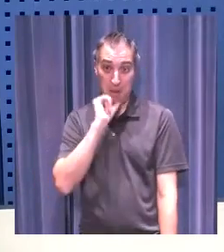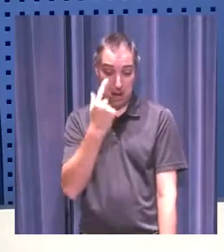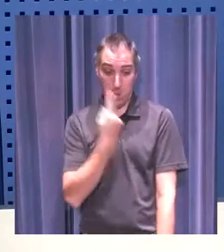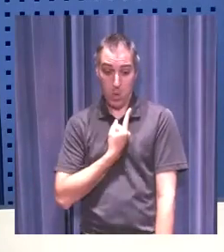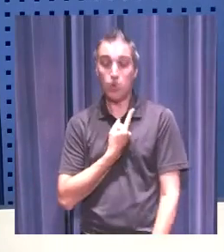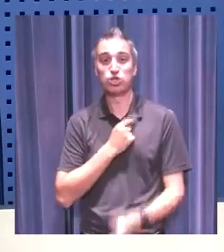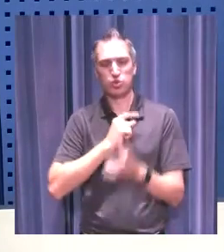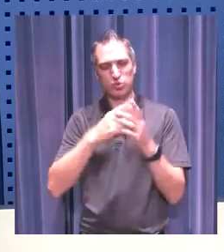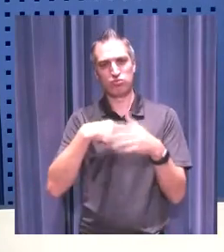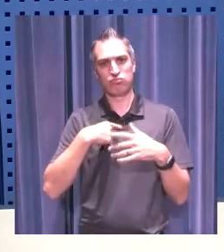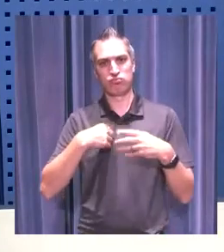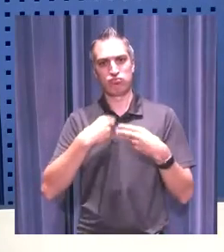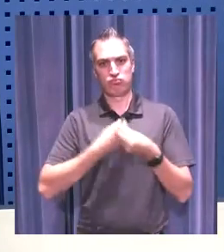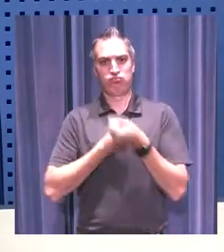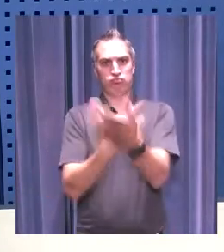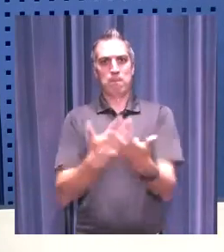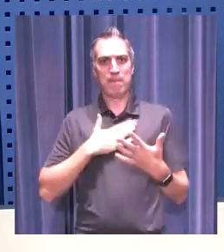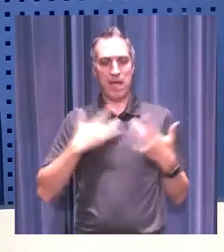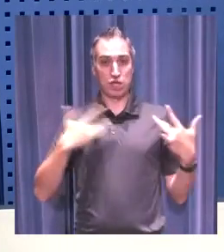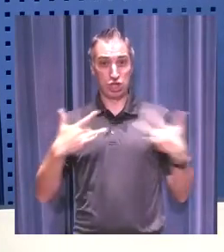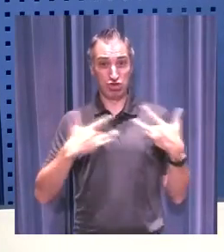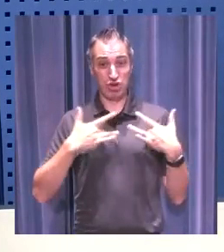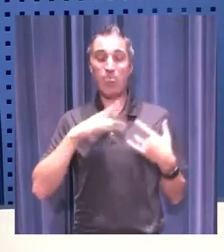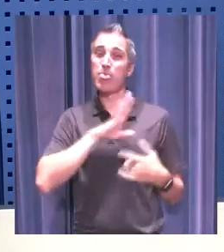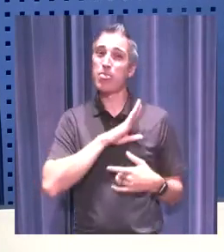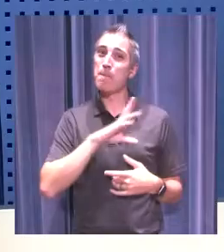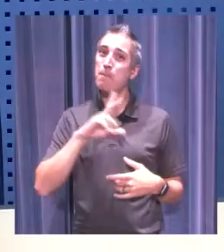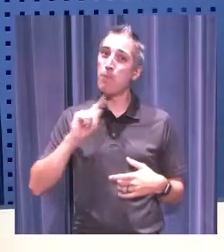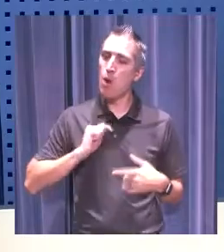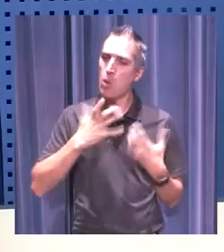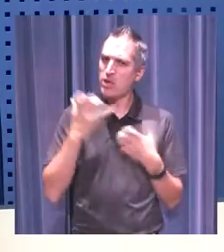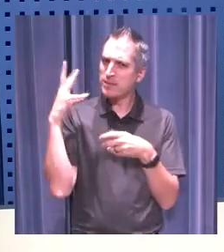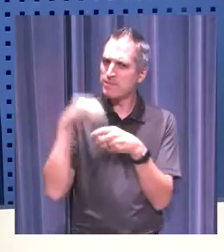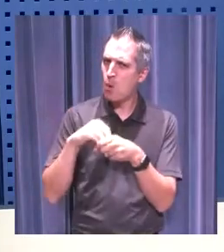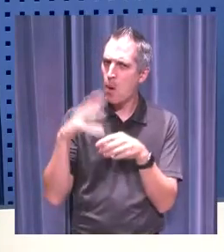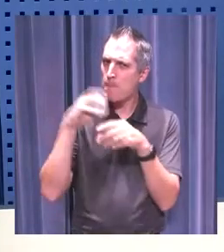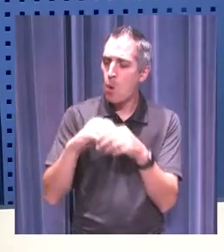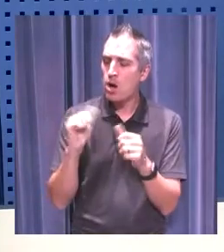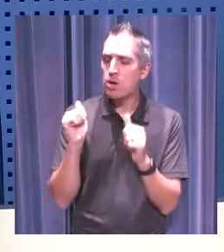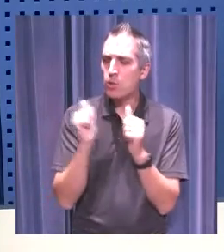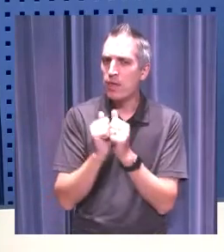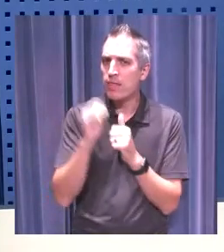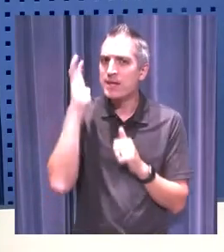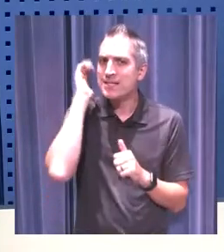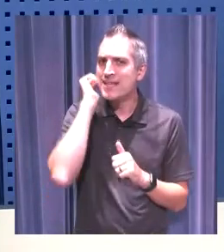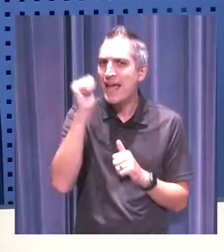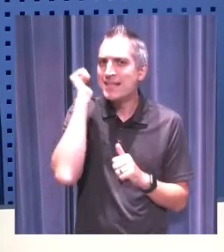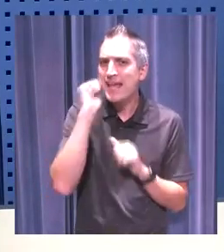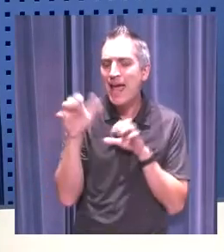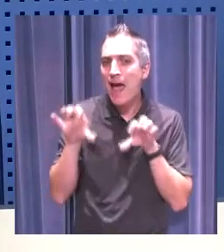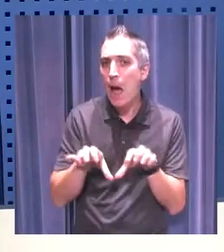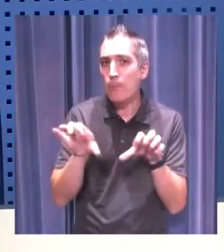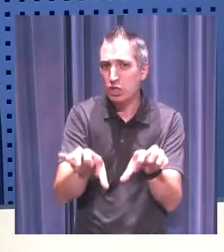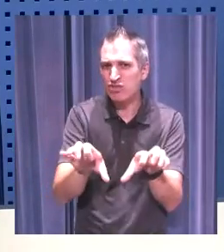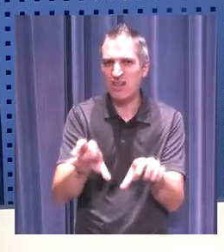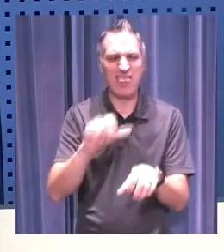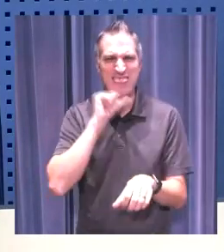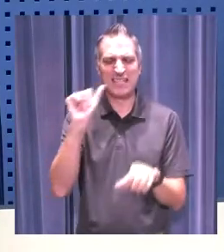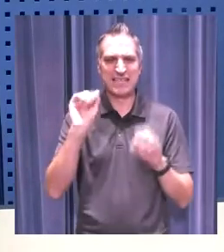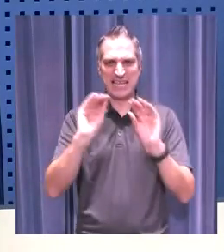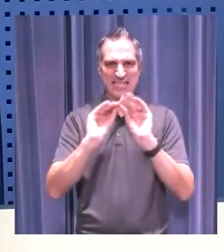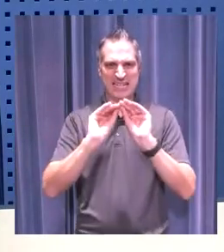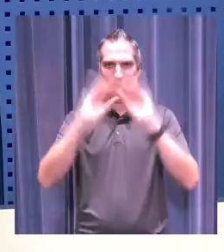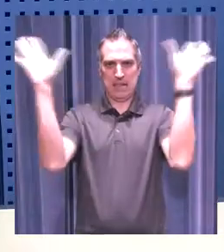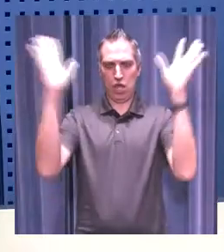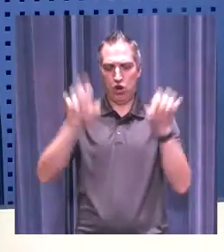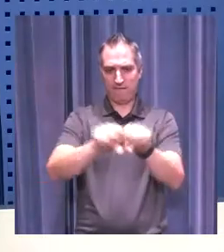in expressing my concern that the board has an interest in getting more involved in day-to-day operations, which would be, of course, a clear violation of